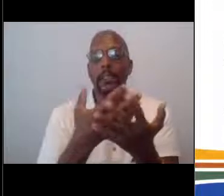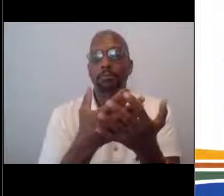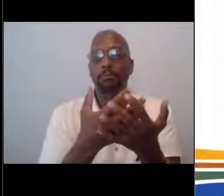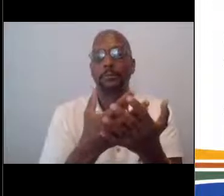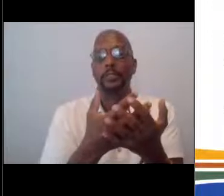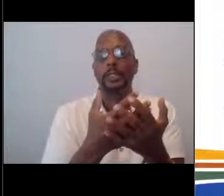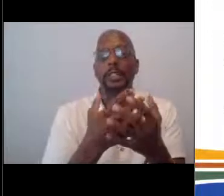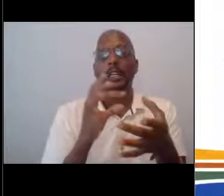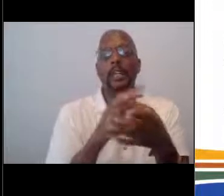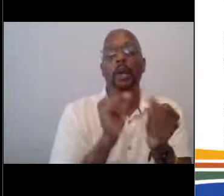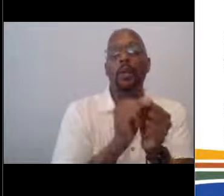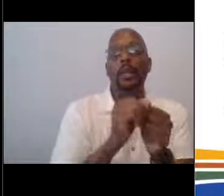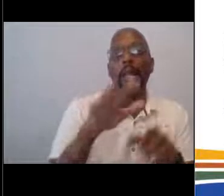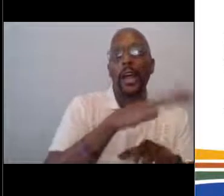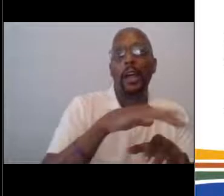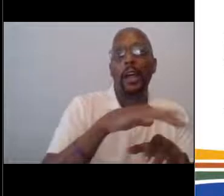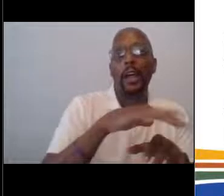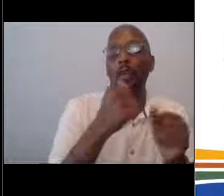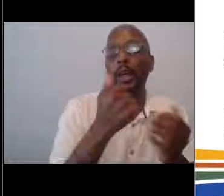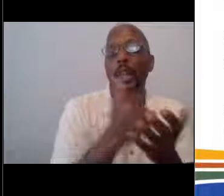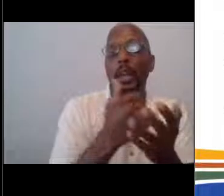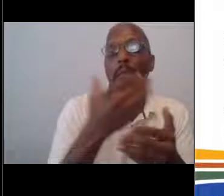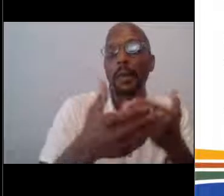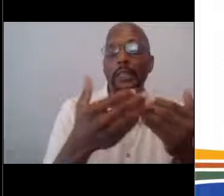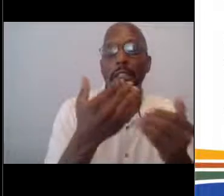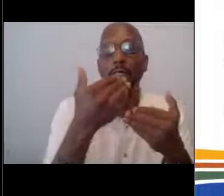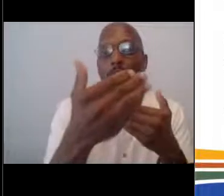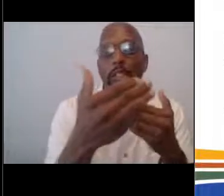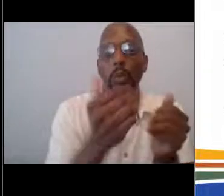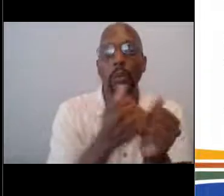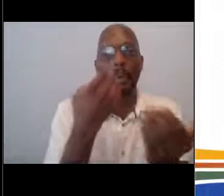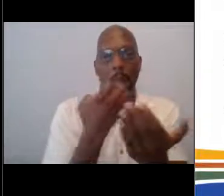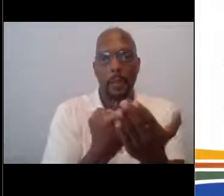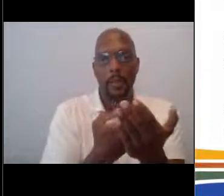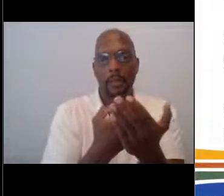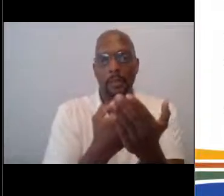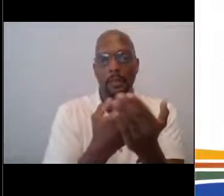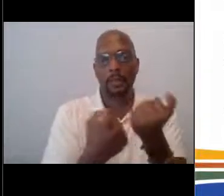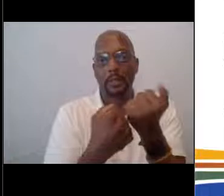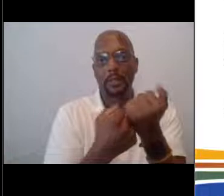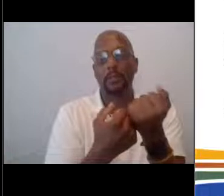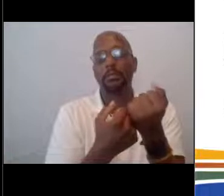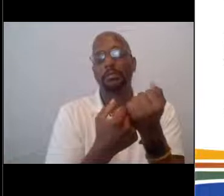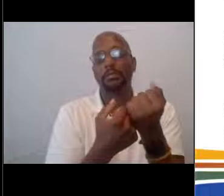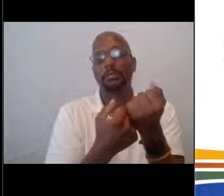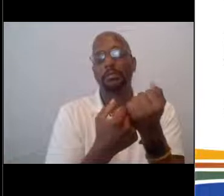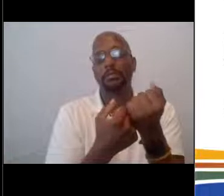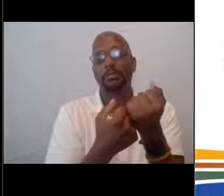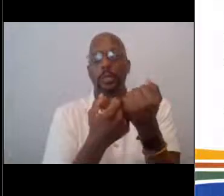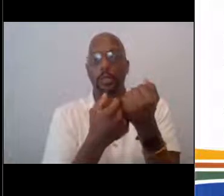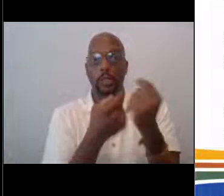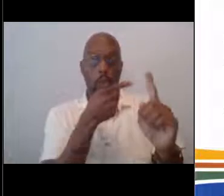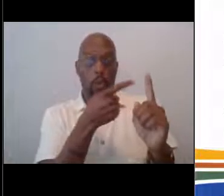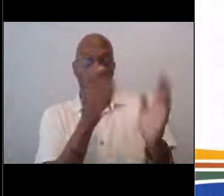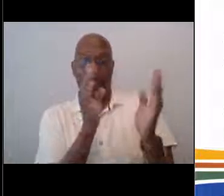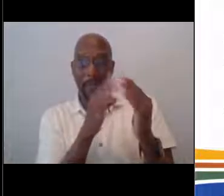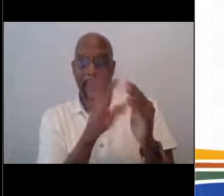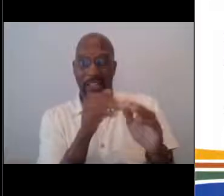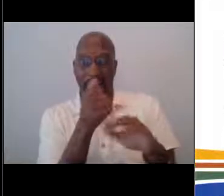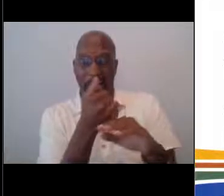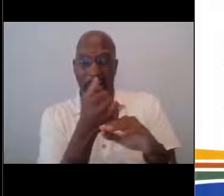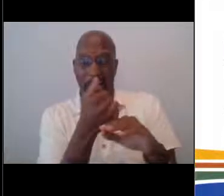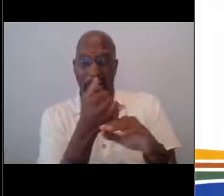Measure A, STIP, and Regional Surface Transportation Program funds are making great progress in meeting the goals of our RTP and our